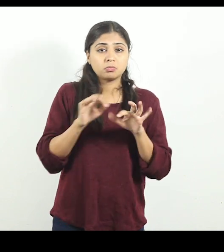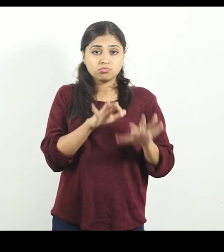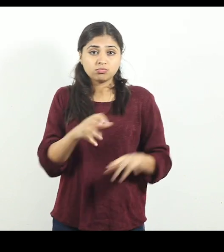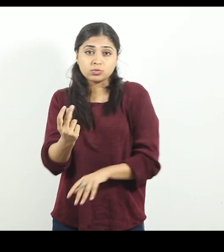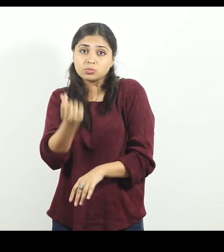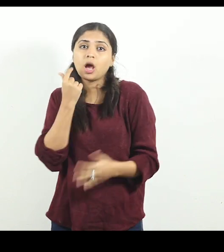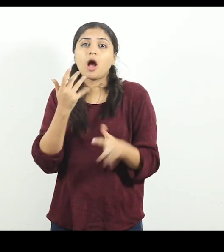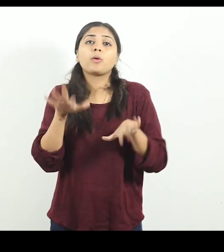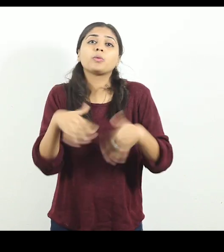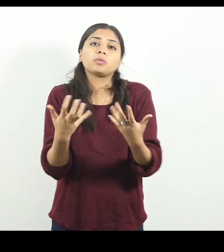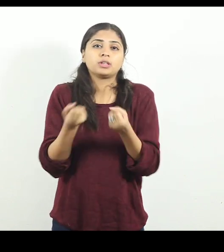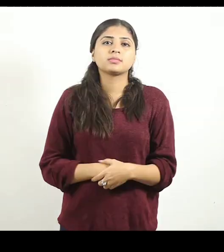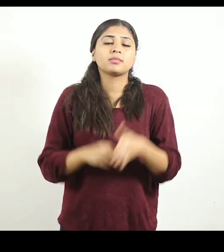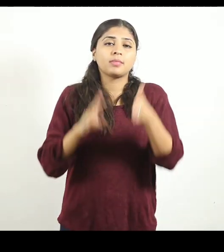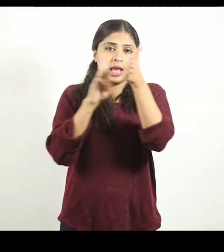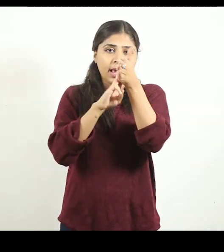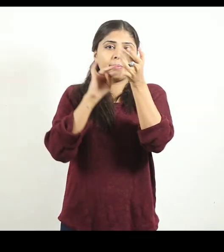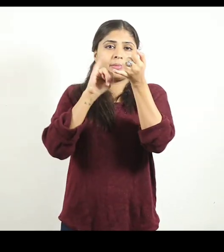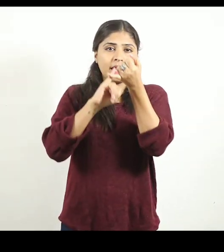MS Word.